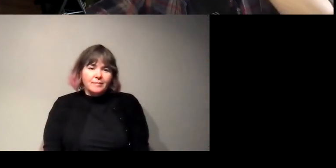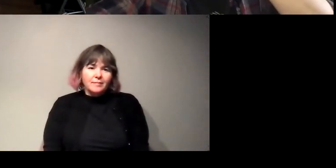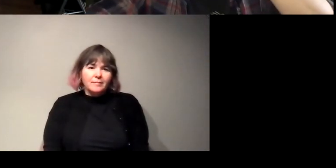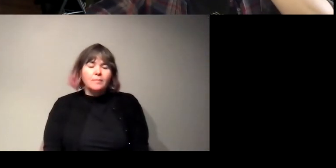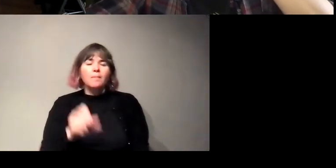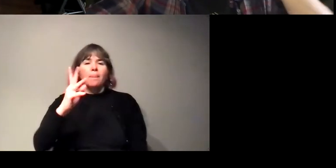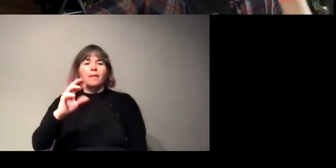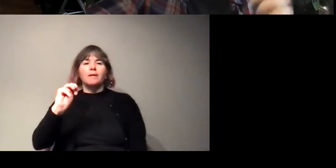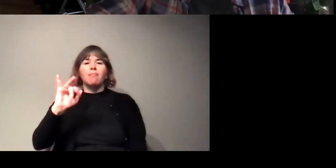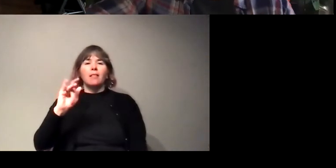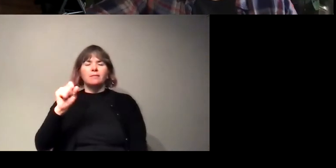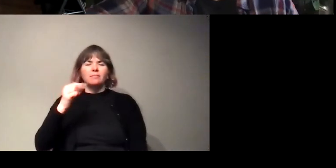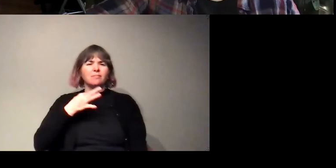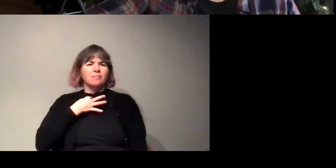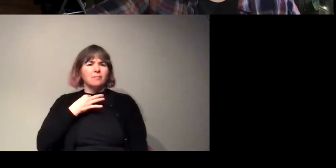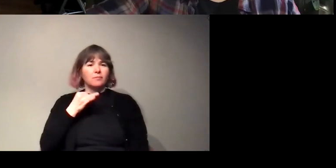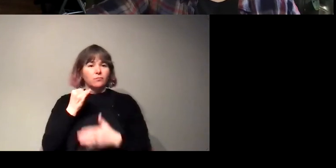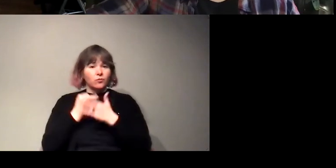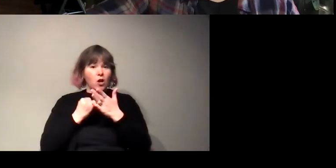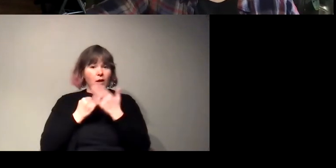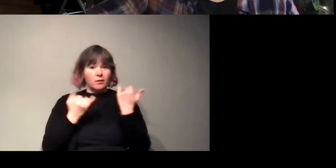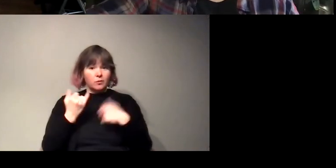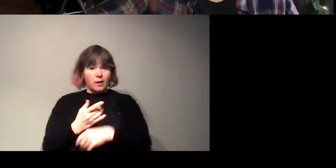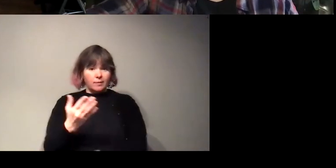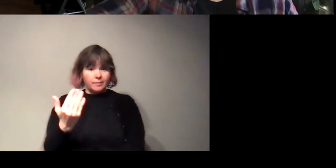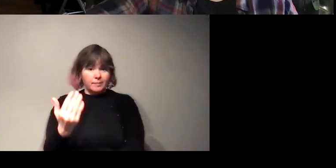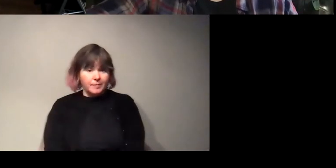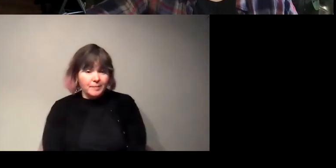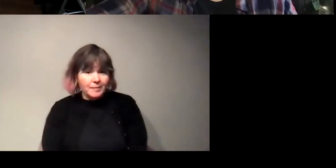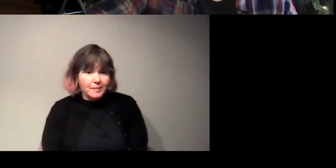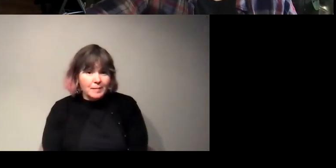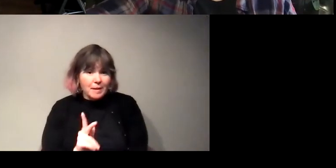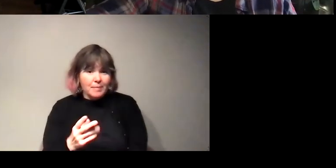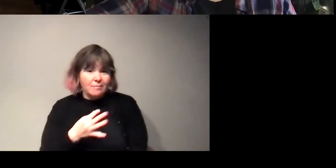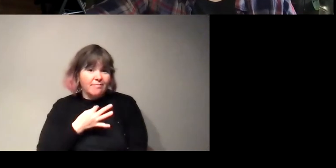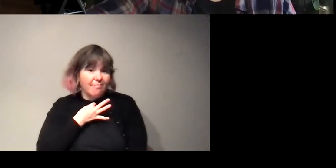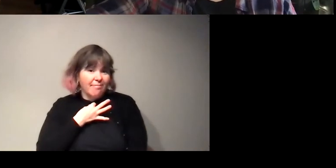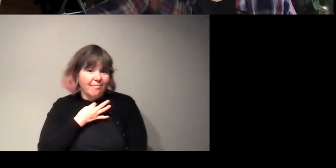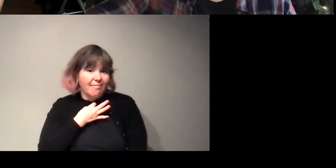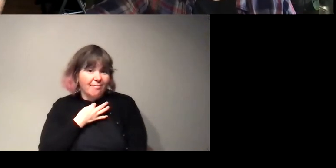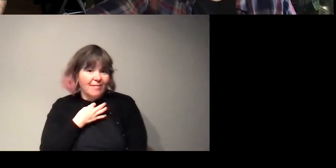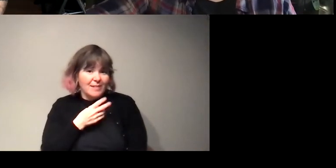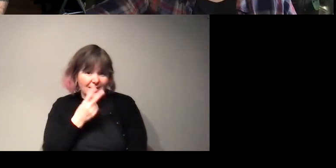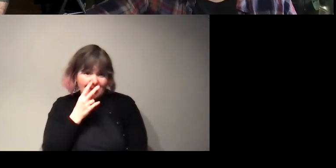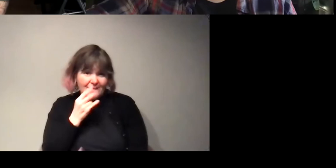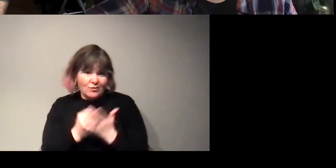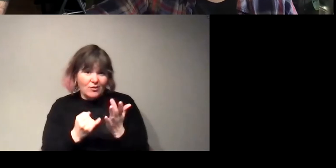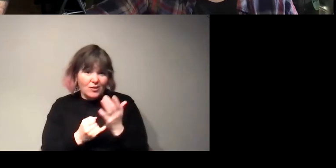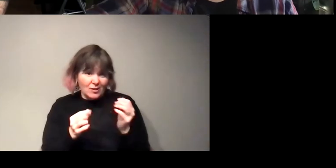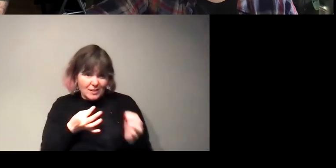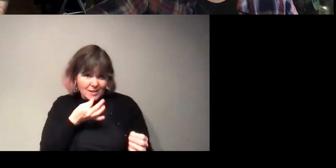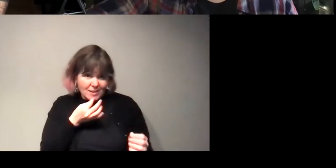Okay, so Miles wants to know, will there be any drawing today? So if people have things that they want to see drawn, I know that we have that capability